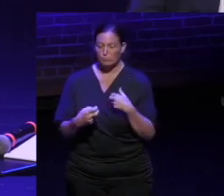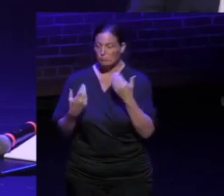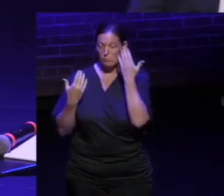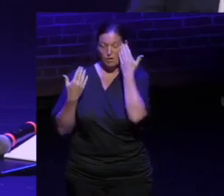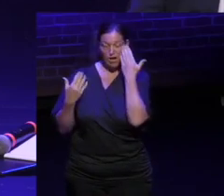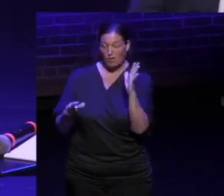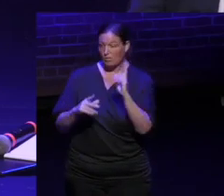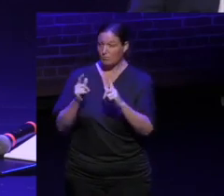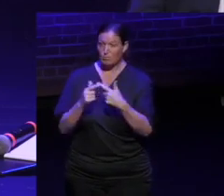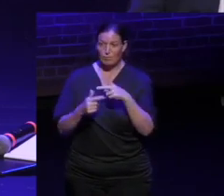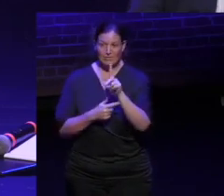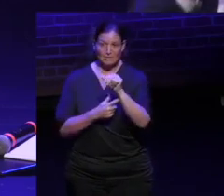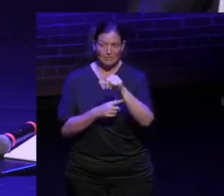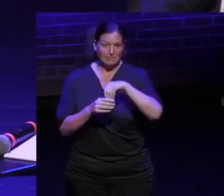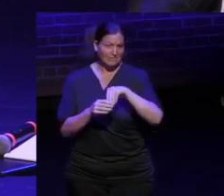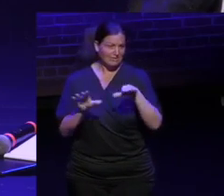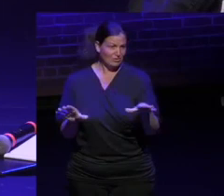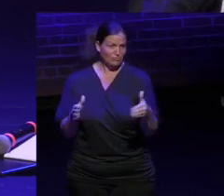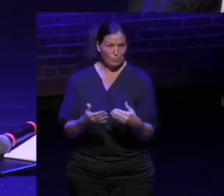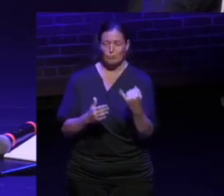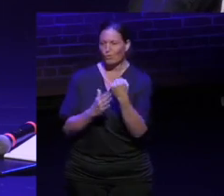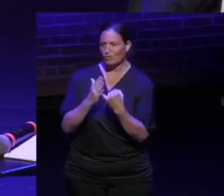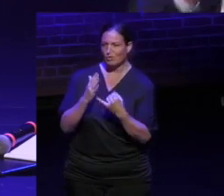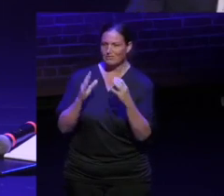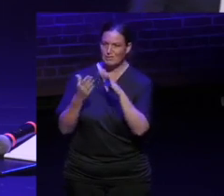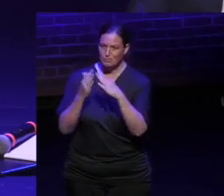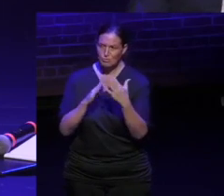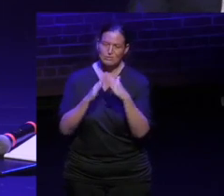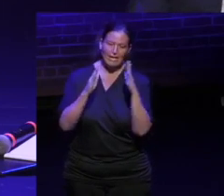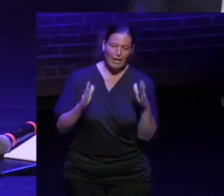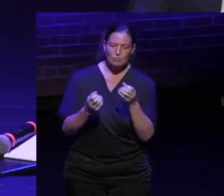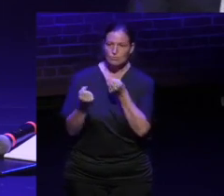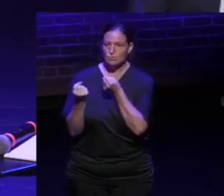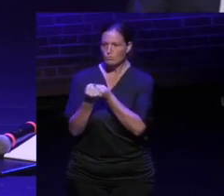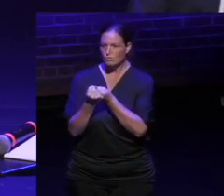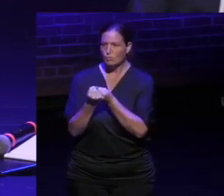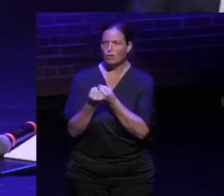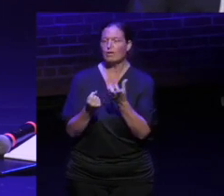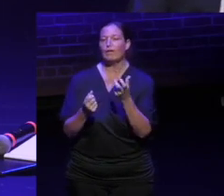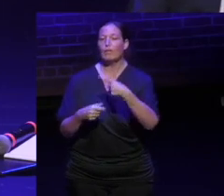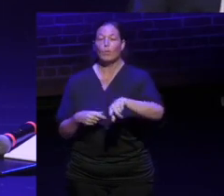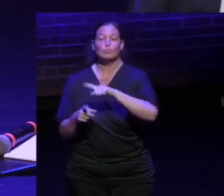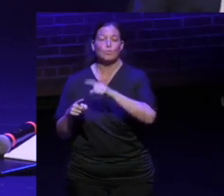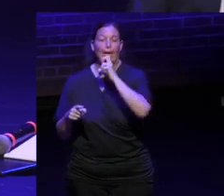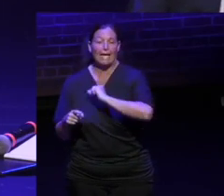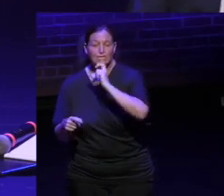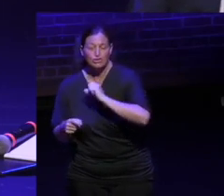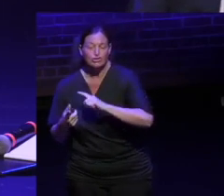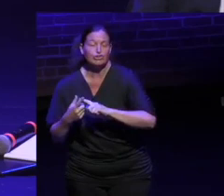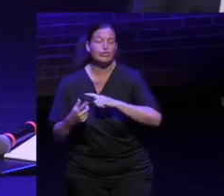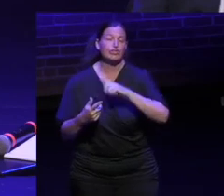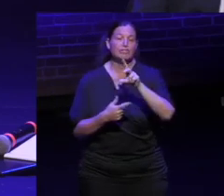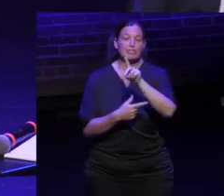folks with disabilities in this room, but we are not designing communities and housing to support our aging population, disabled